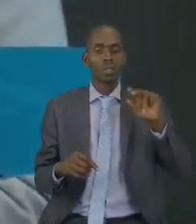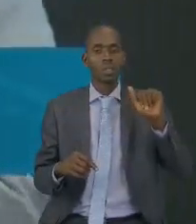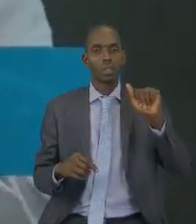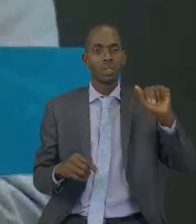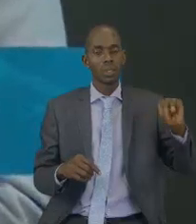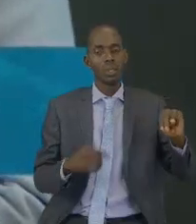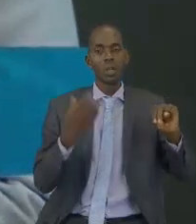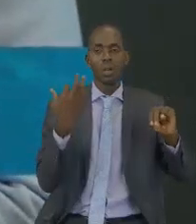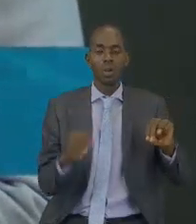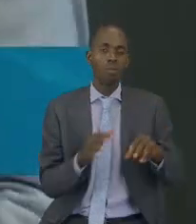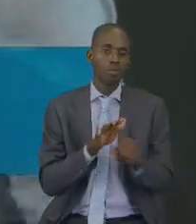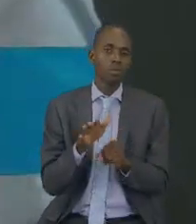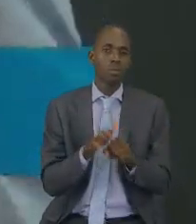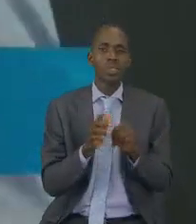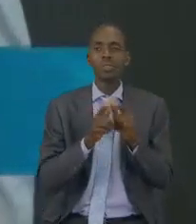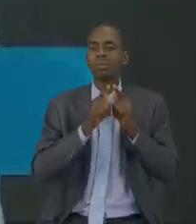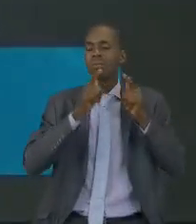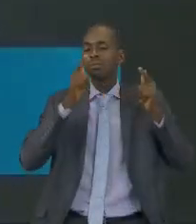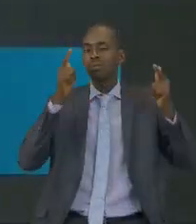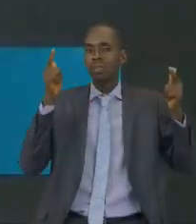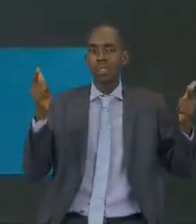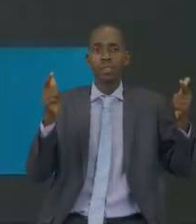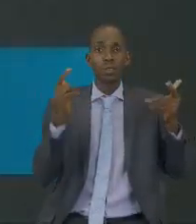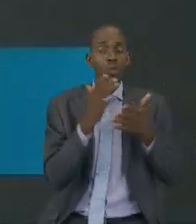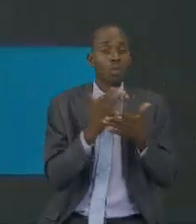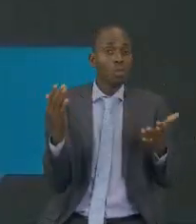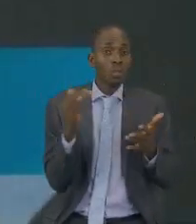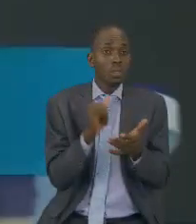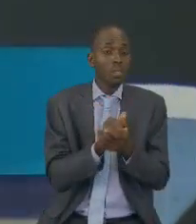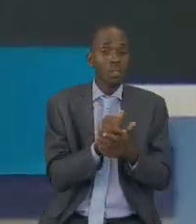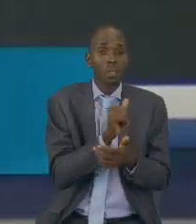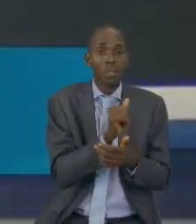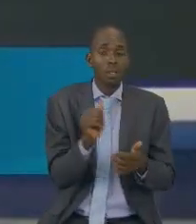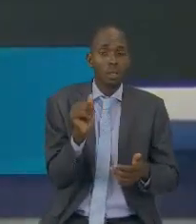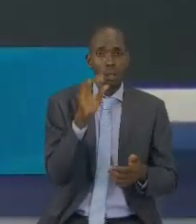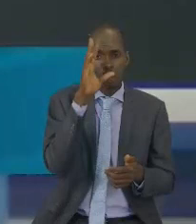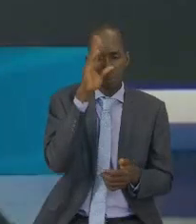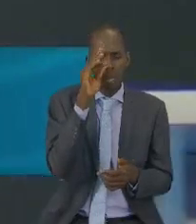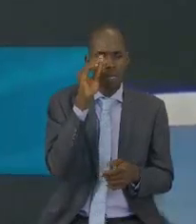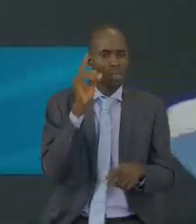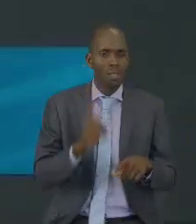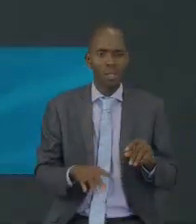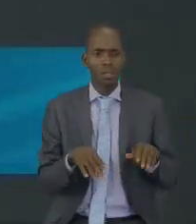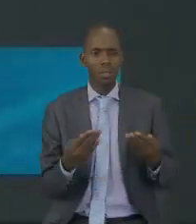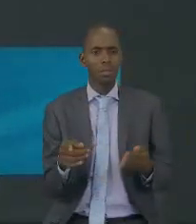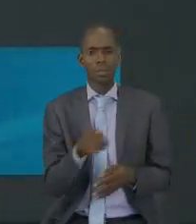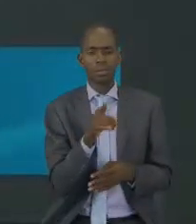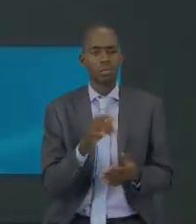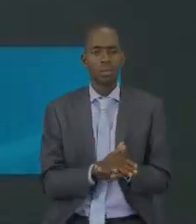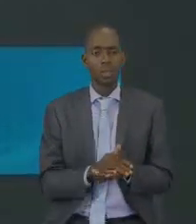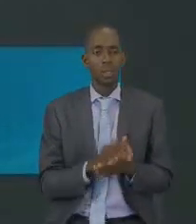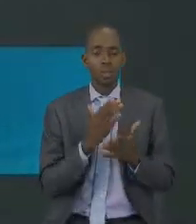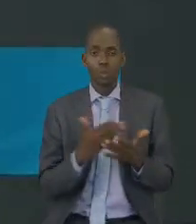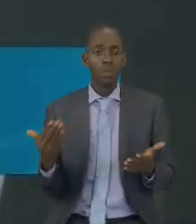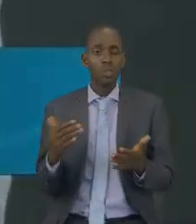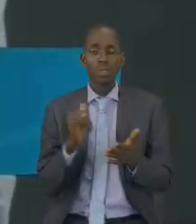sufficiency. Supernatural. Something that a man cannot give them. Something